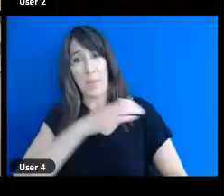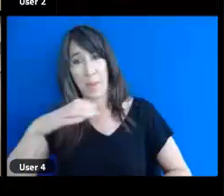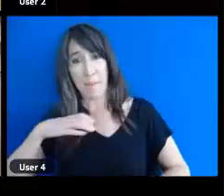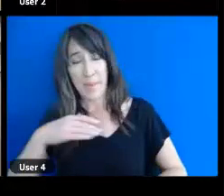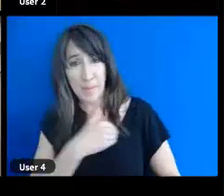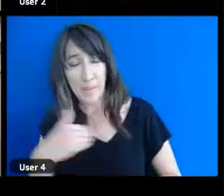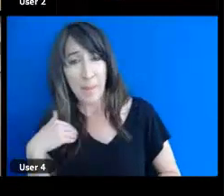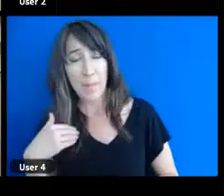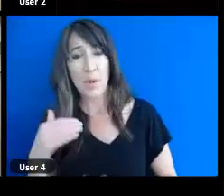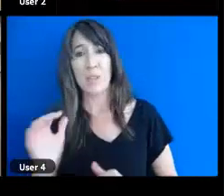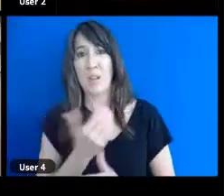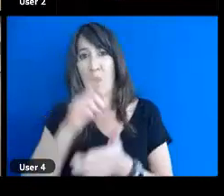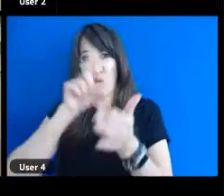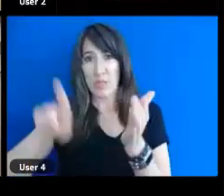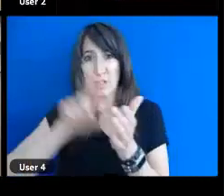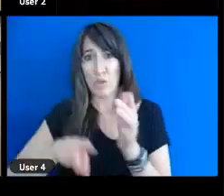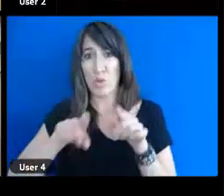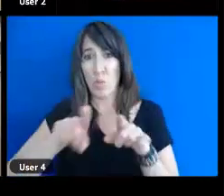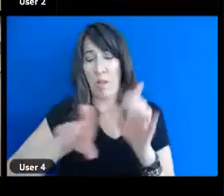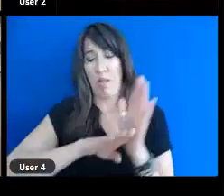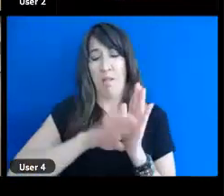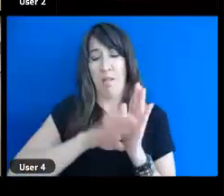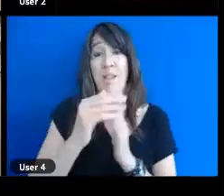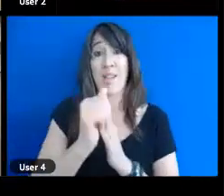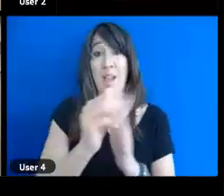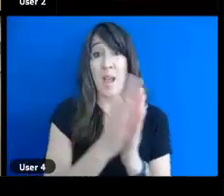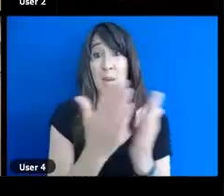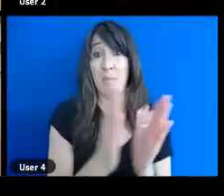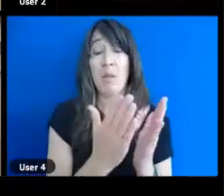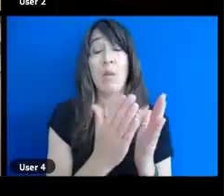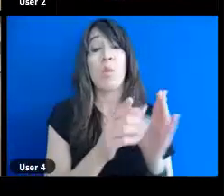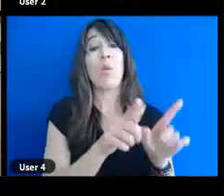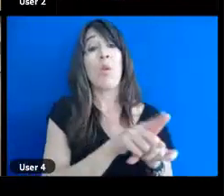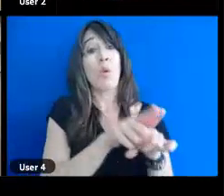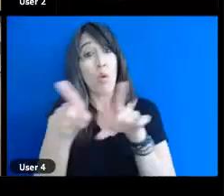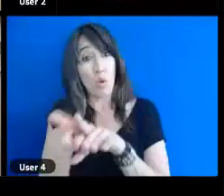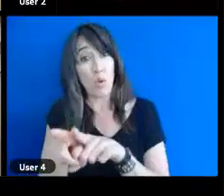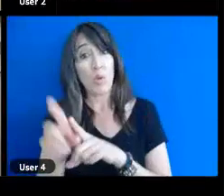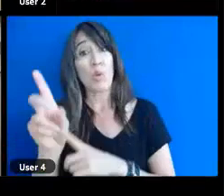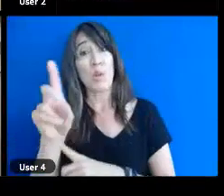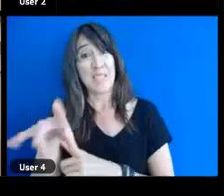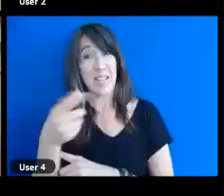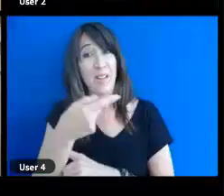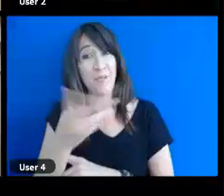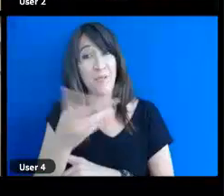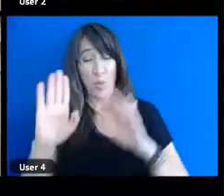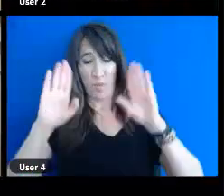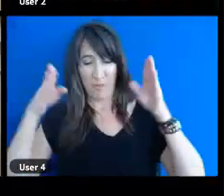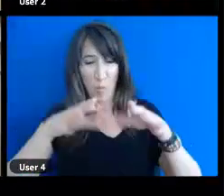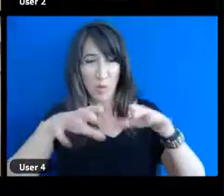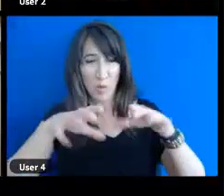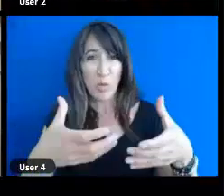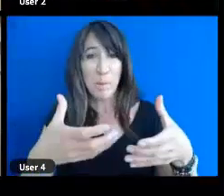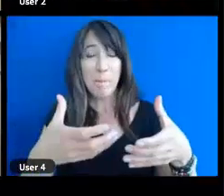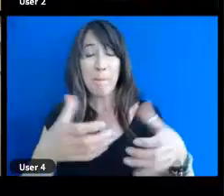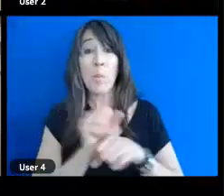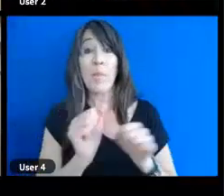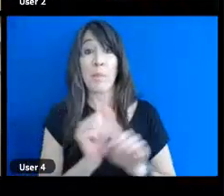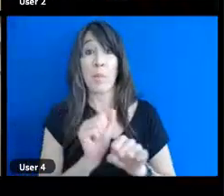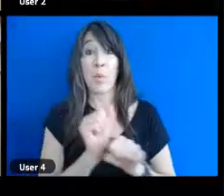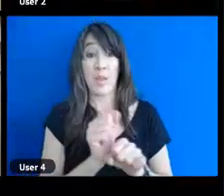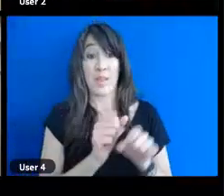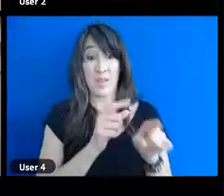heard it from the steering committee members in the research that we did for the guidebook. And I think it's worth mentioning that we also did a